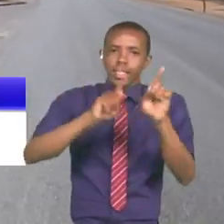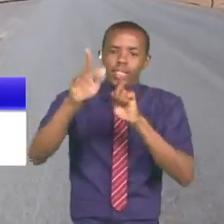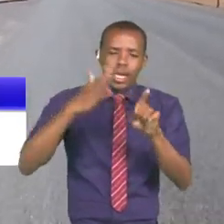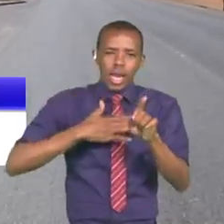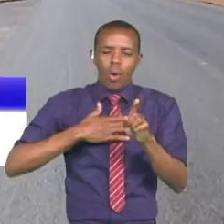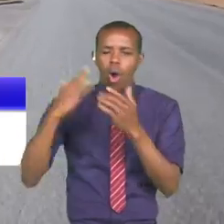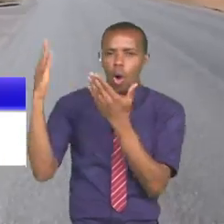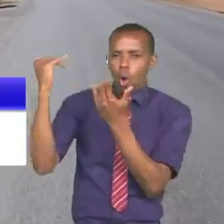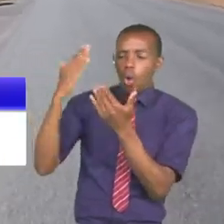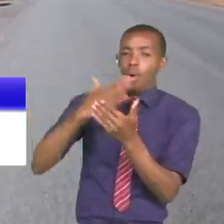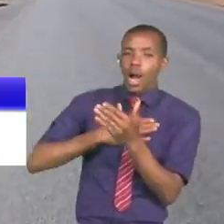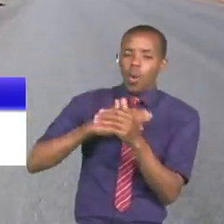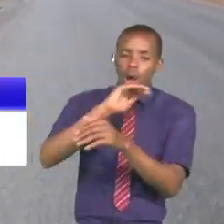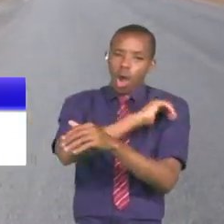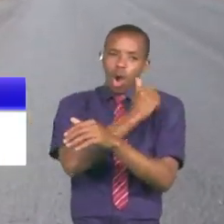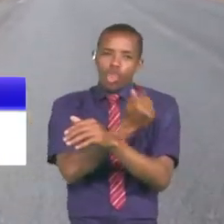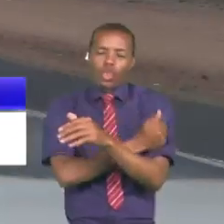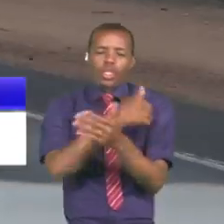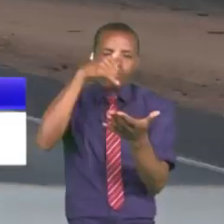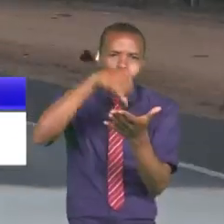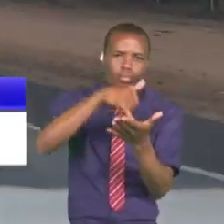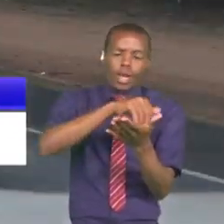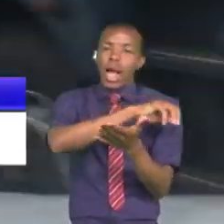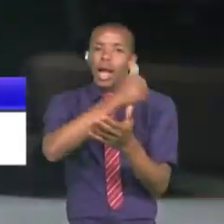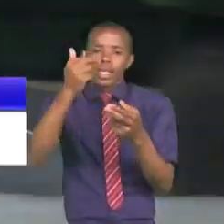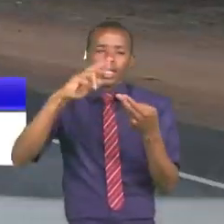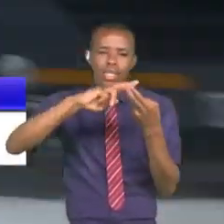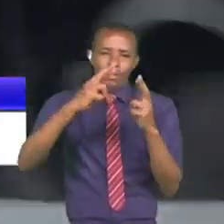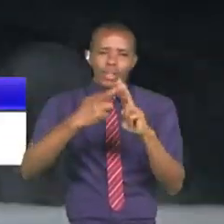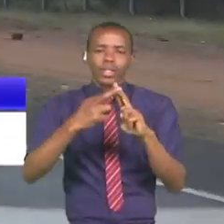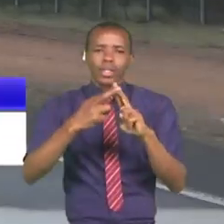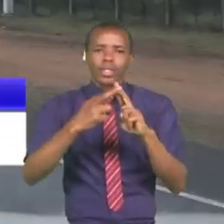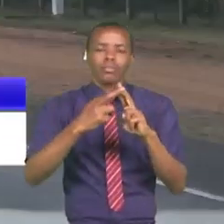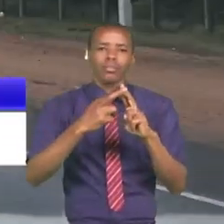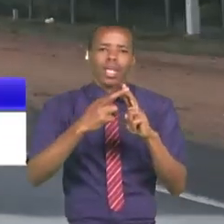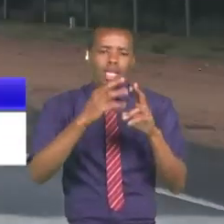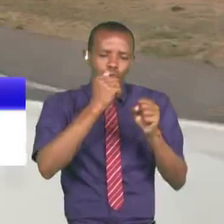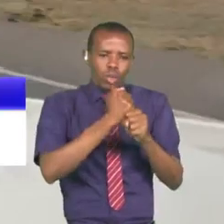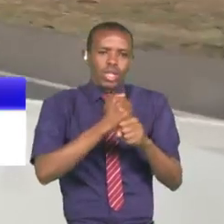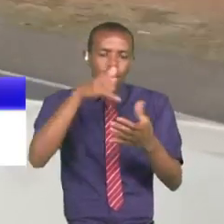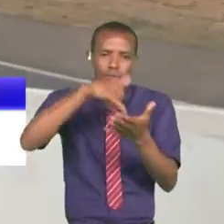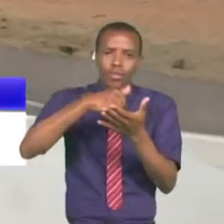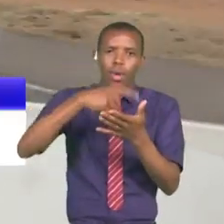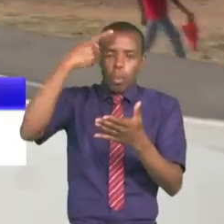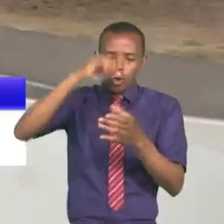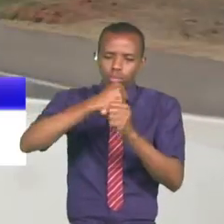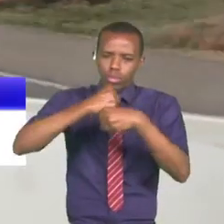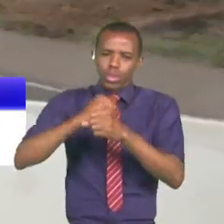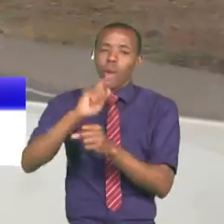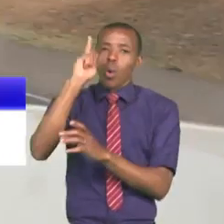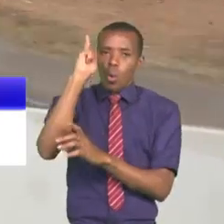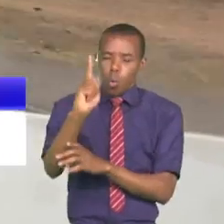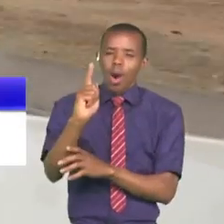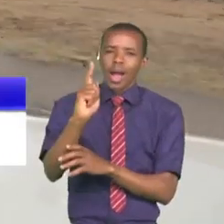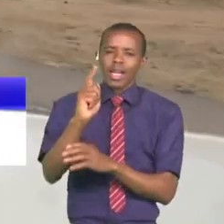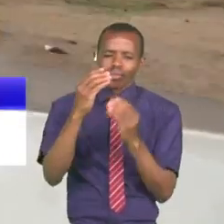our hope is that the authorities concerned and other relevant stakeholders, including policymakers, will once and for all